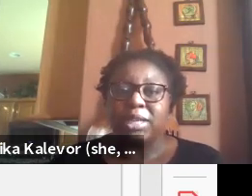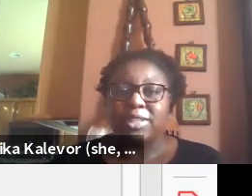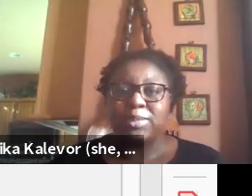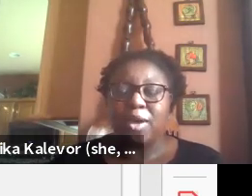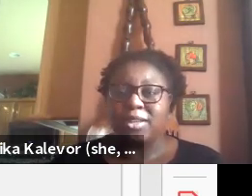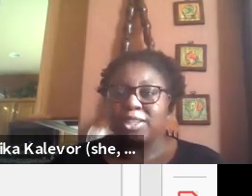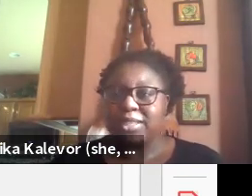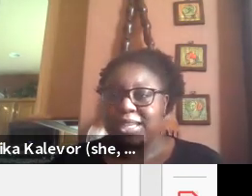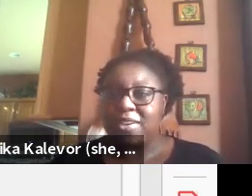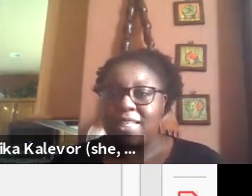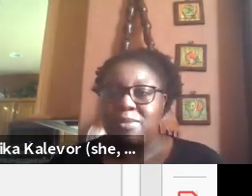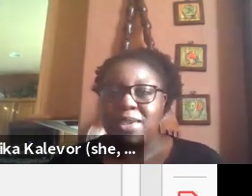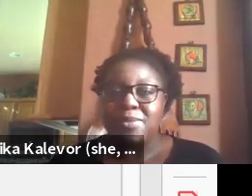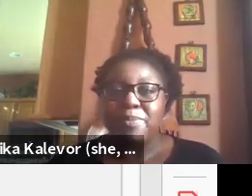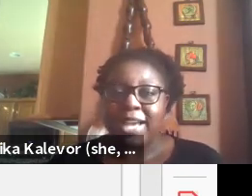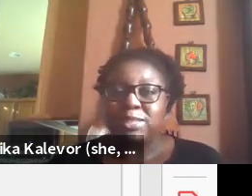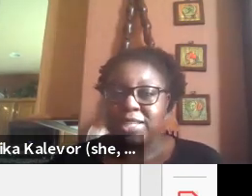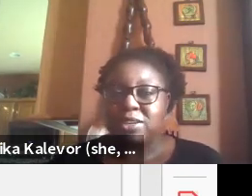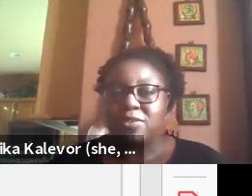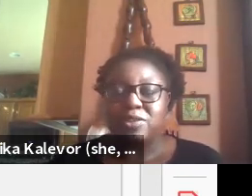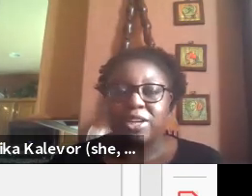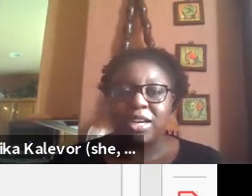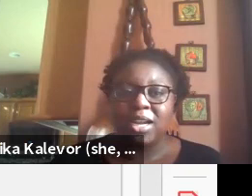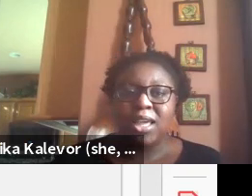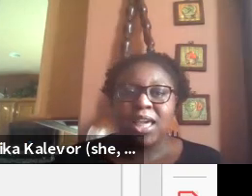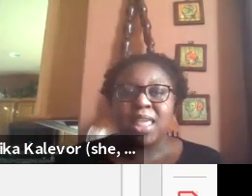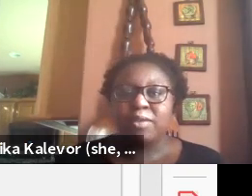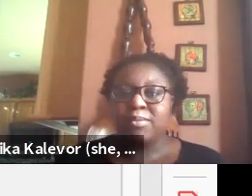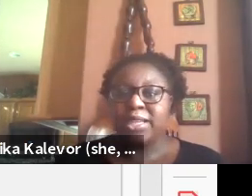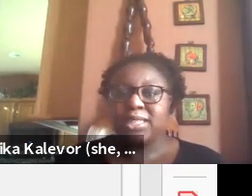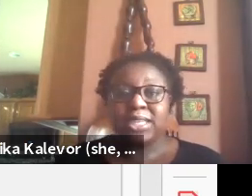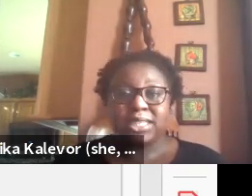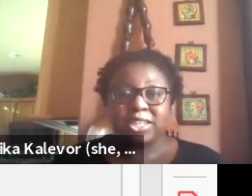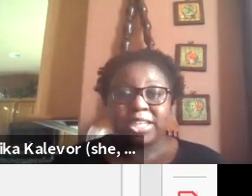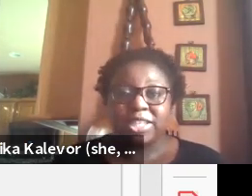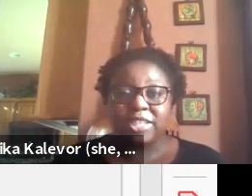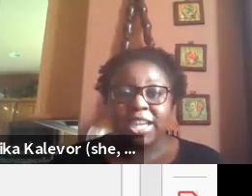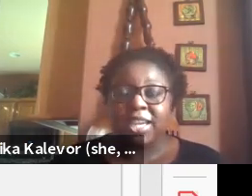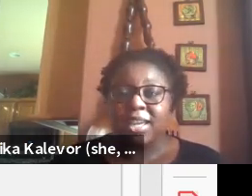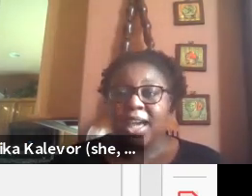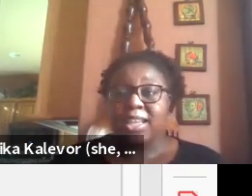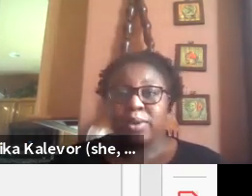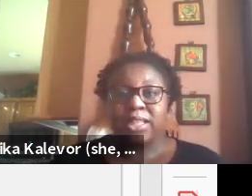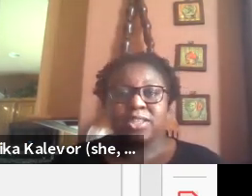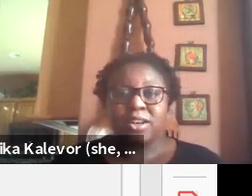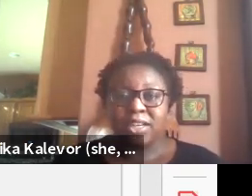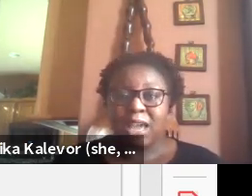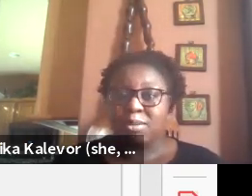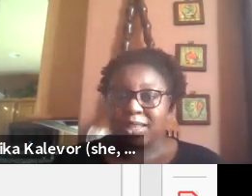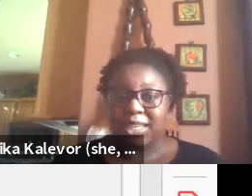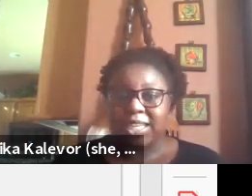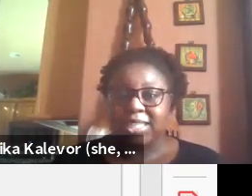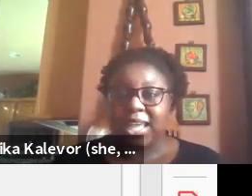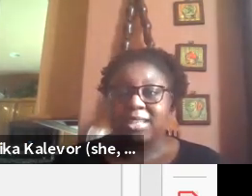we only respond to a single element, past, present, or future, and that we must consider history, as well as